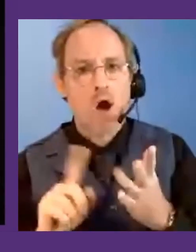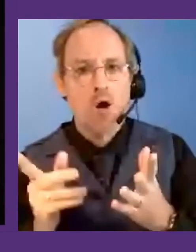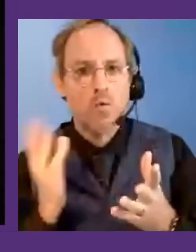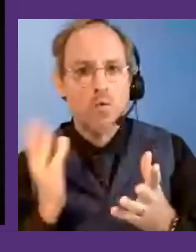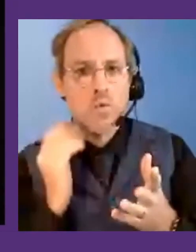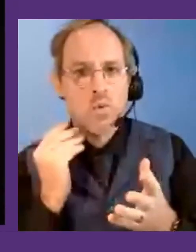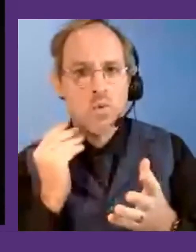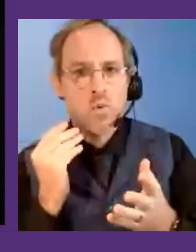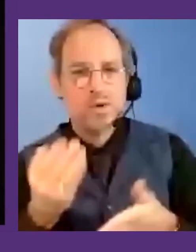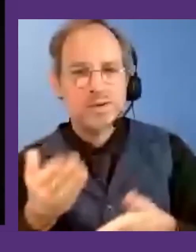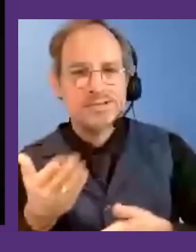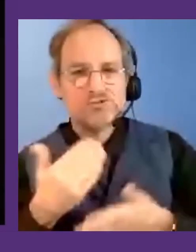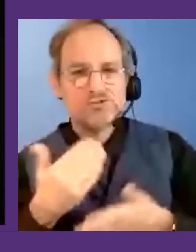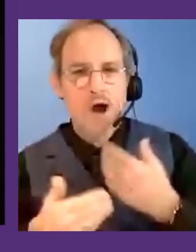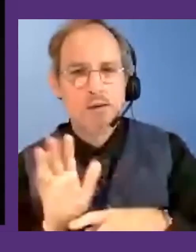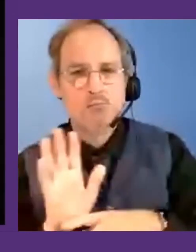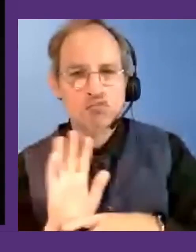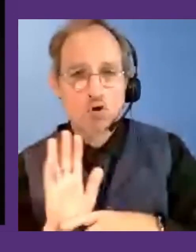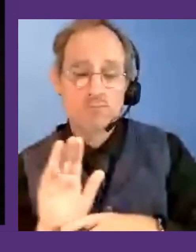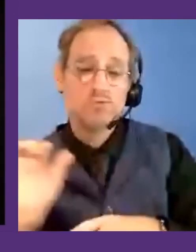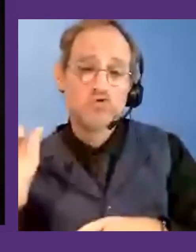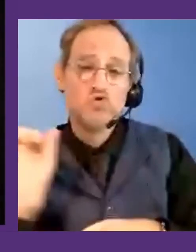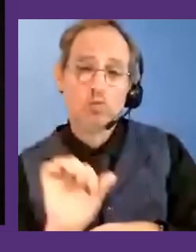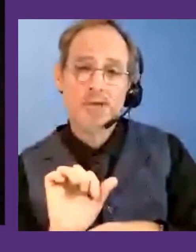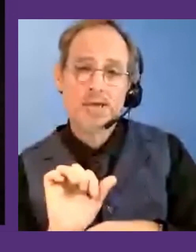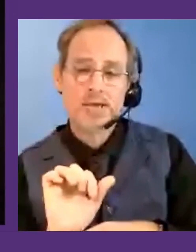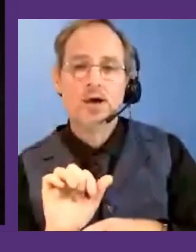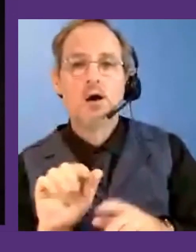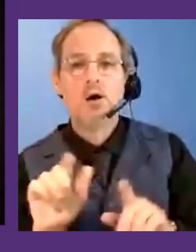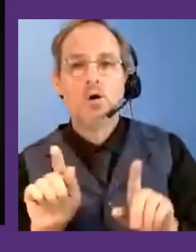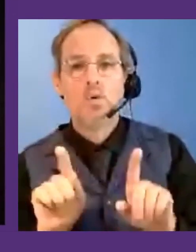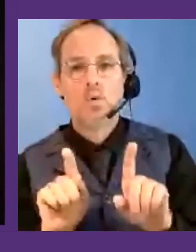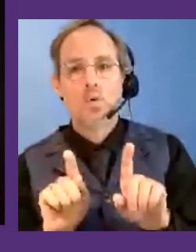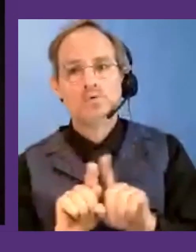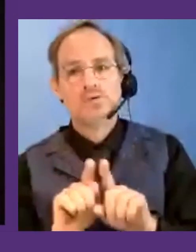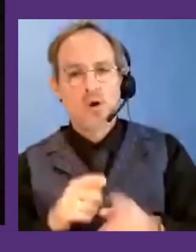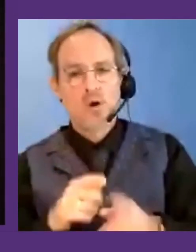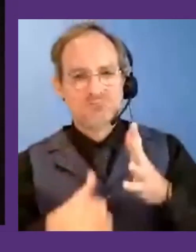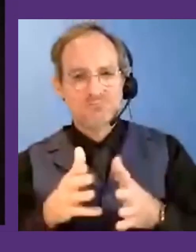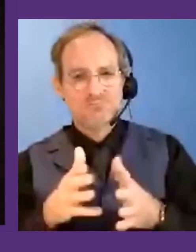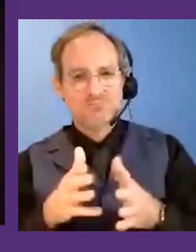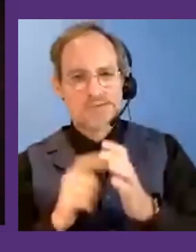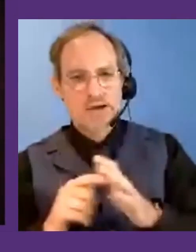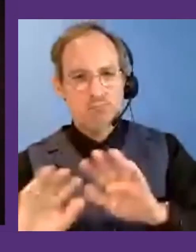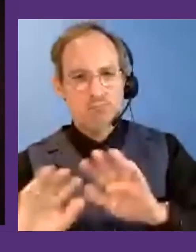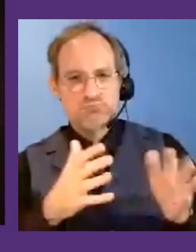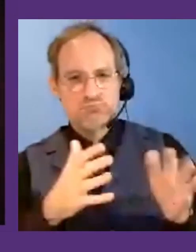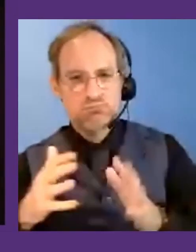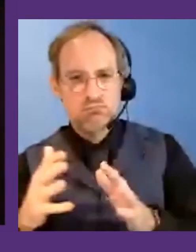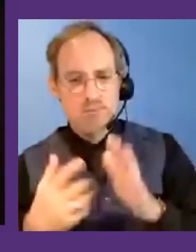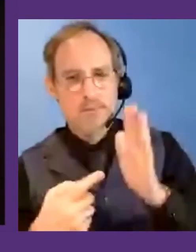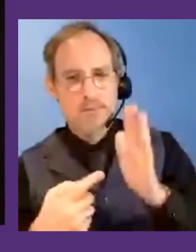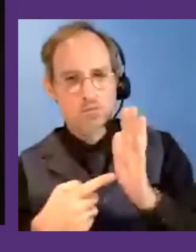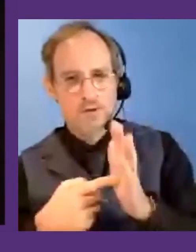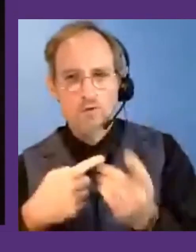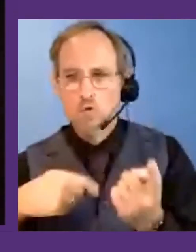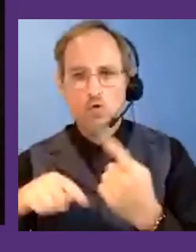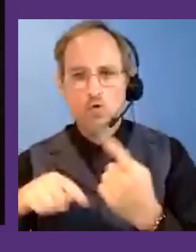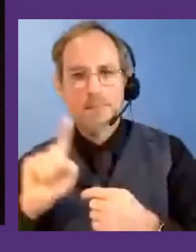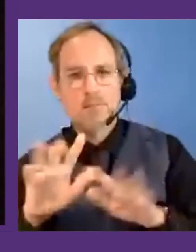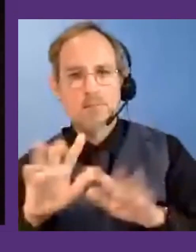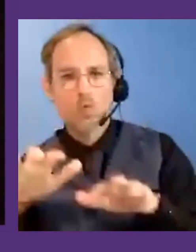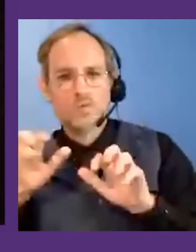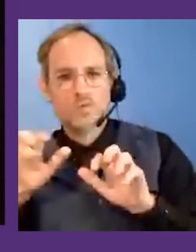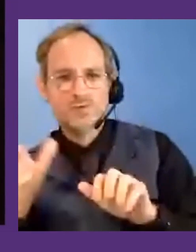should be doing. And then, of course, we also have programs which are signed, particularly important for those who can't access elsewhere. But then